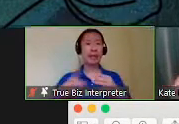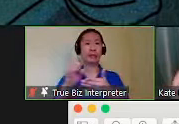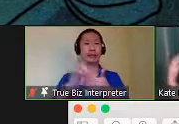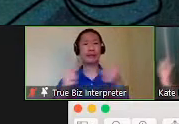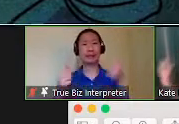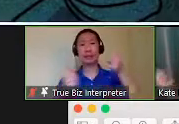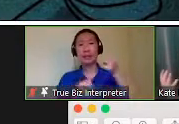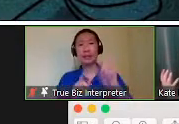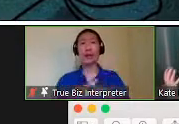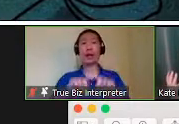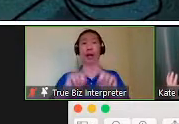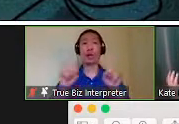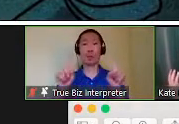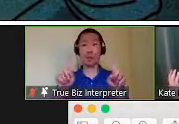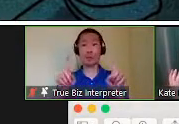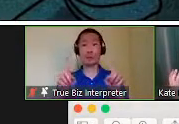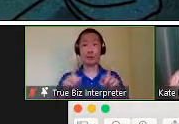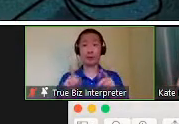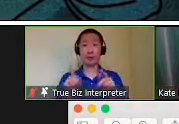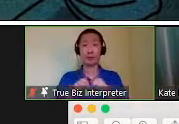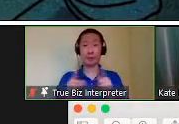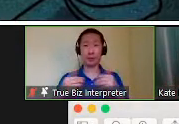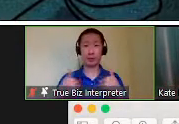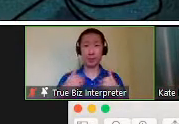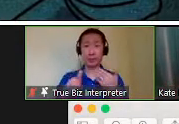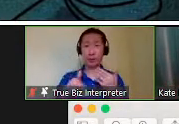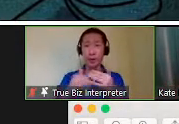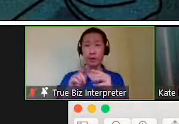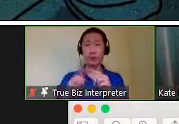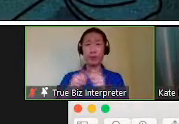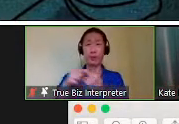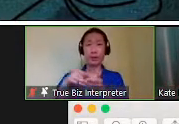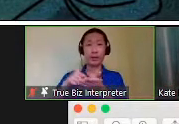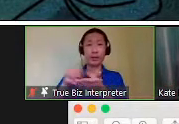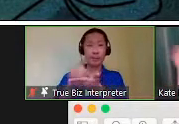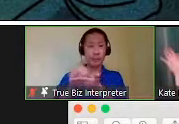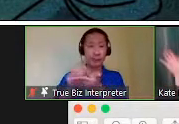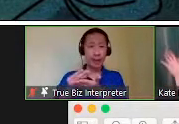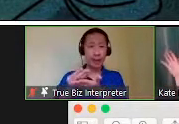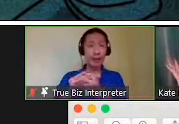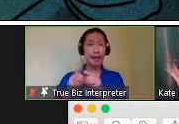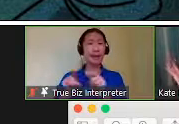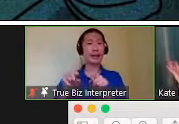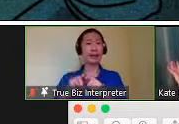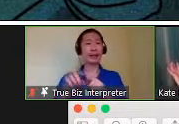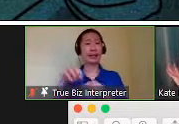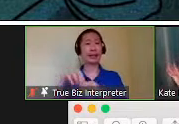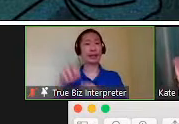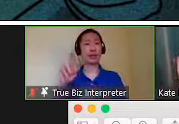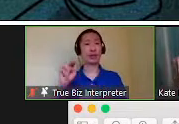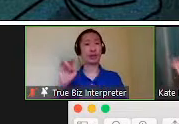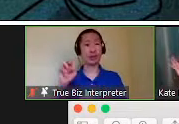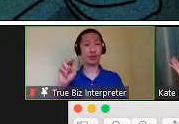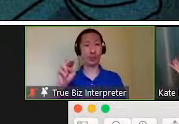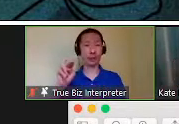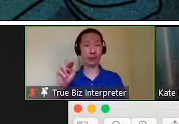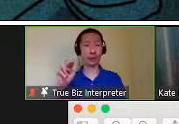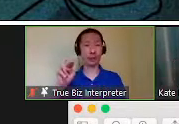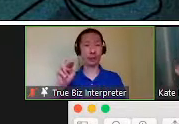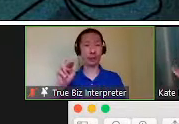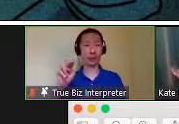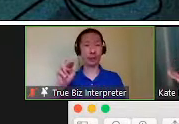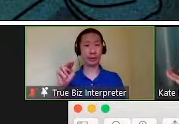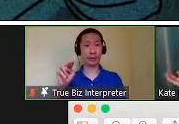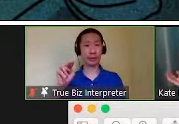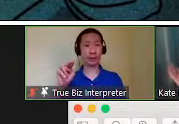that. However, there's all of these in terms of pay, but like in the union, but and also